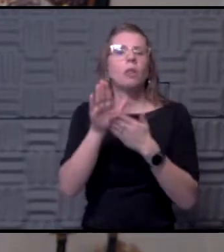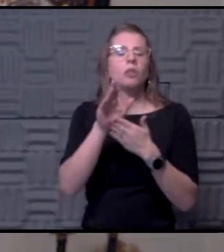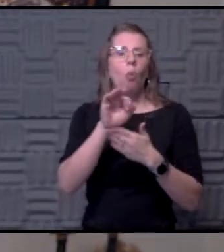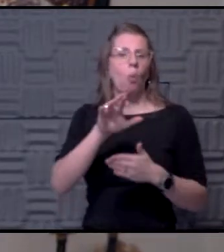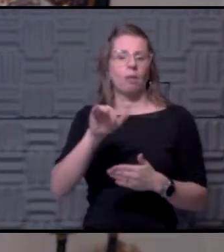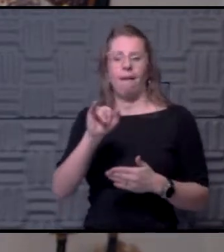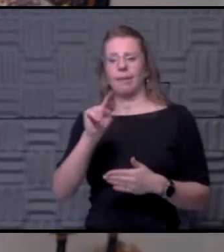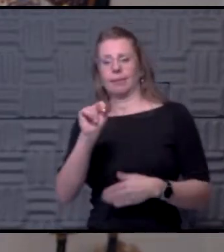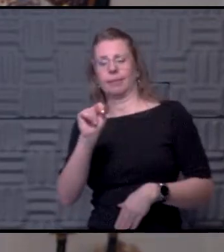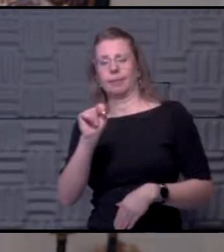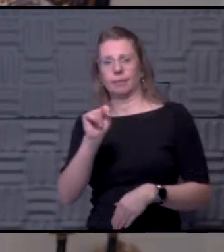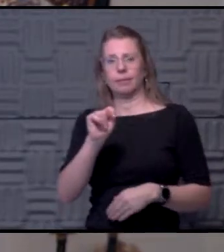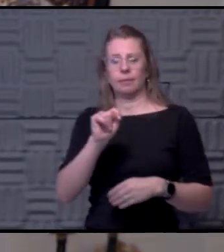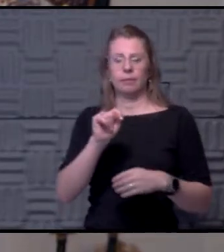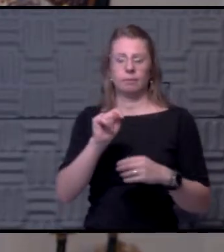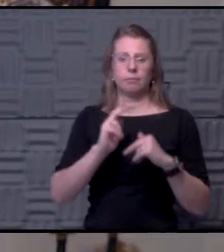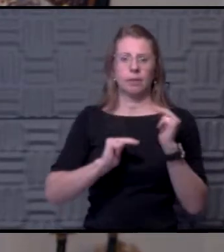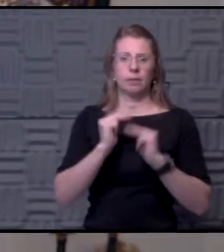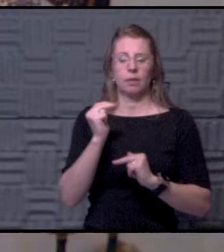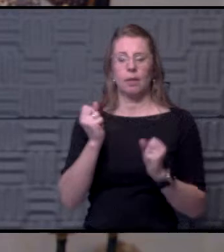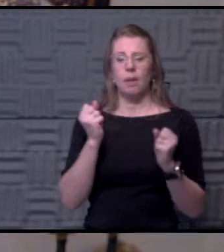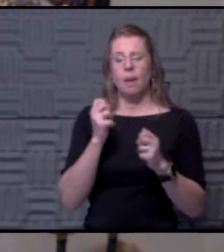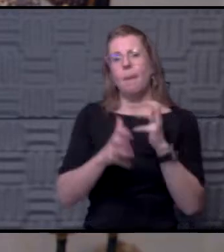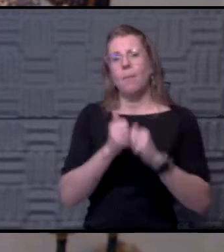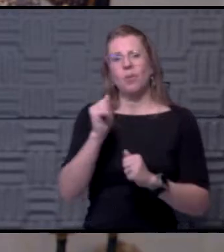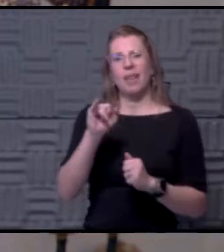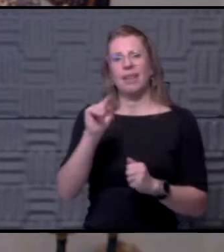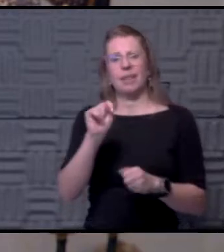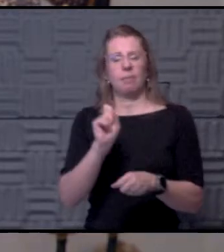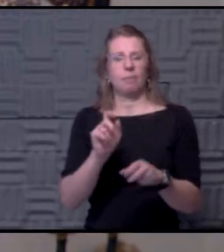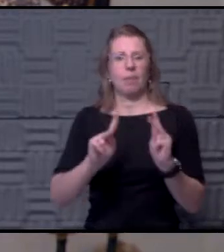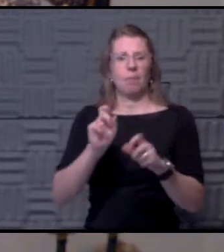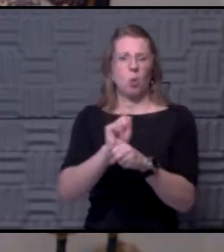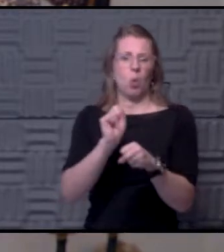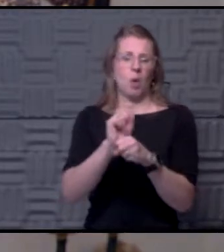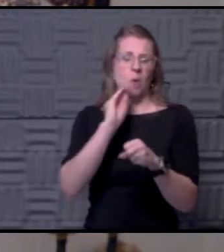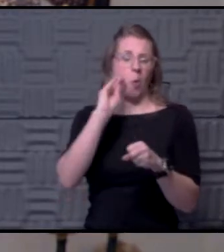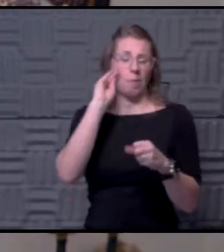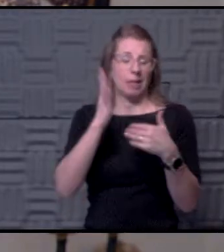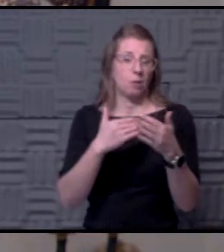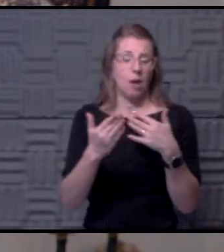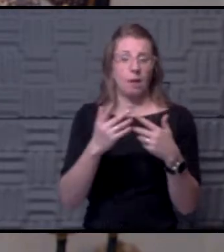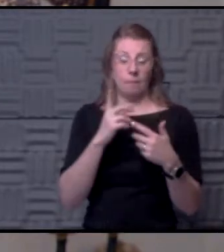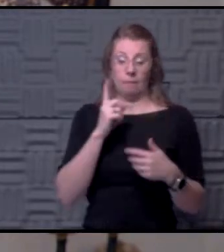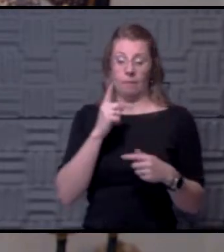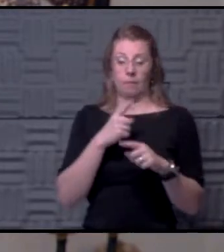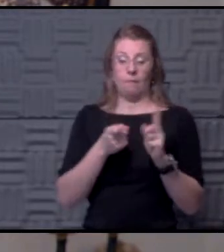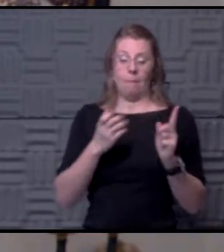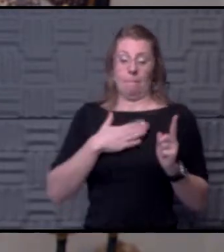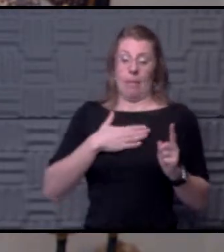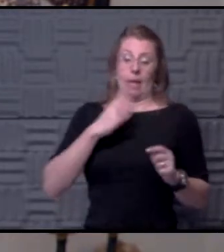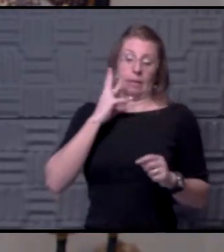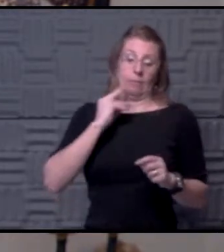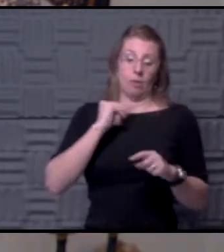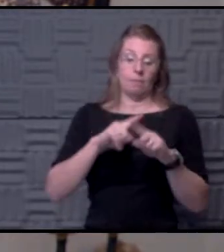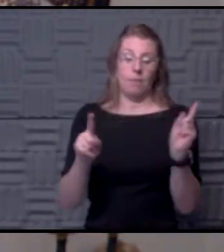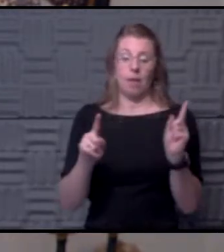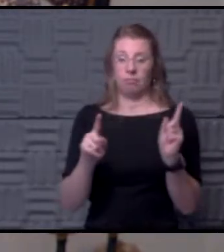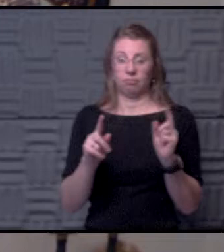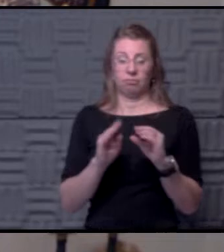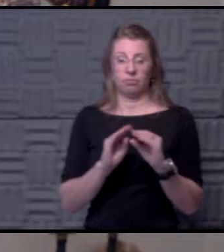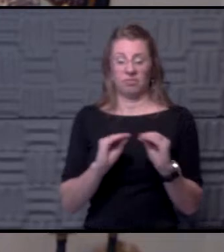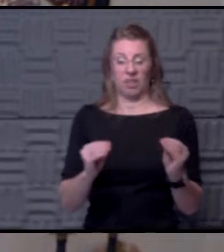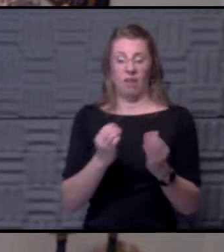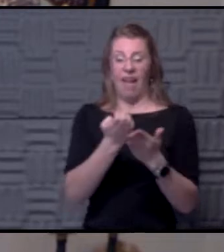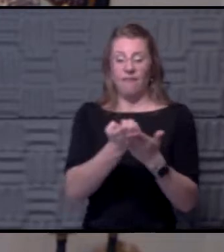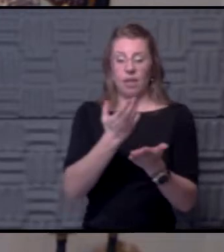an IT setting for the most part. Most IT people are working at home anyway, in my experience. But so neither of those have evidence-based